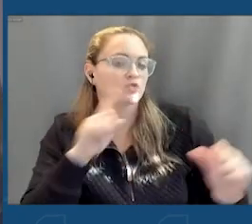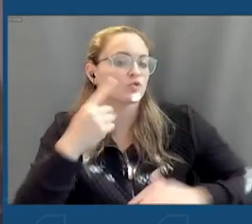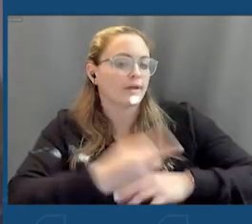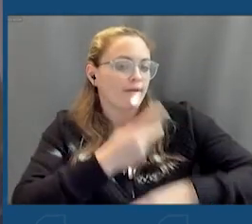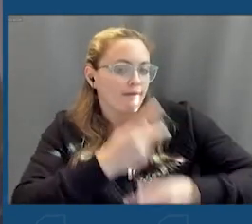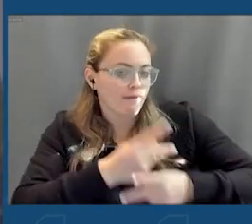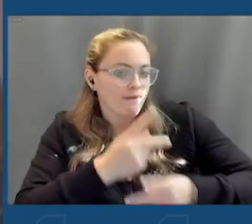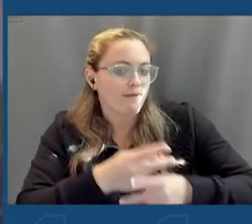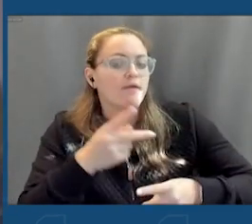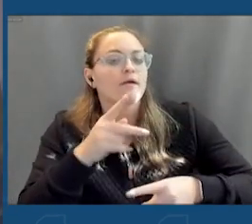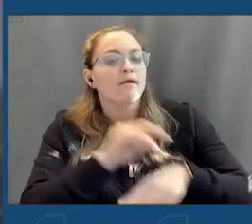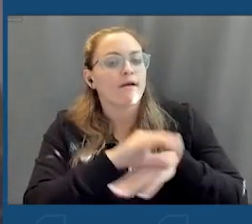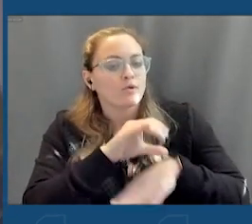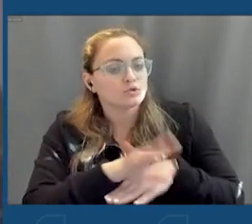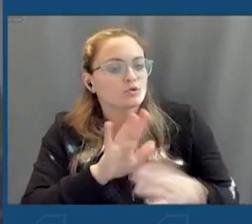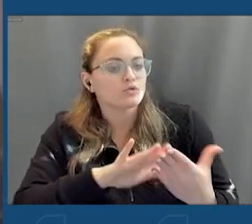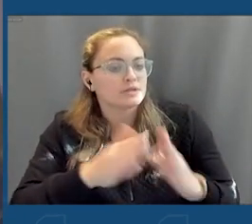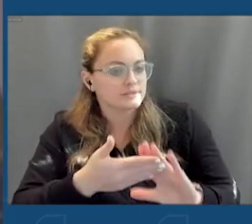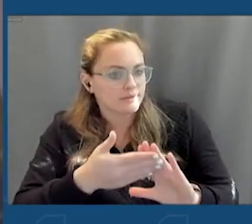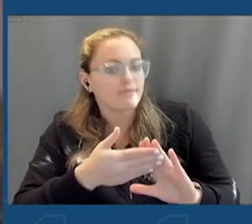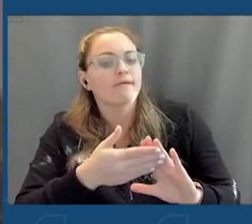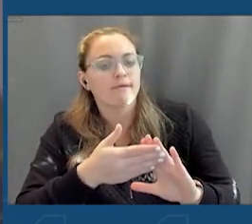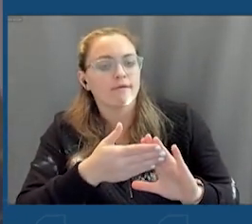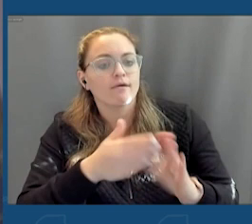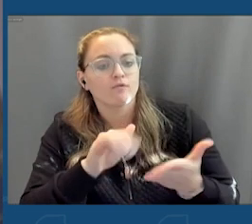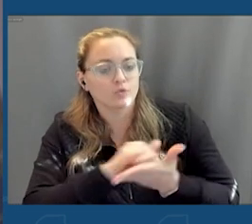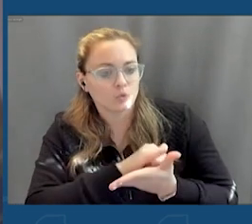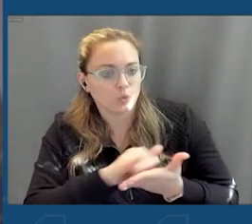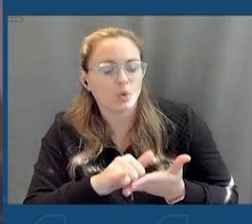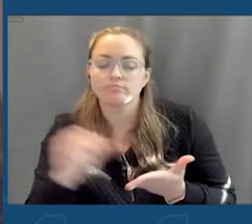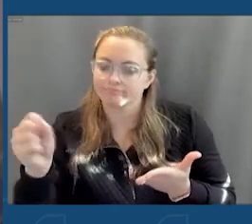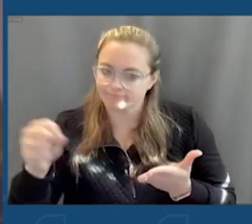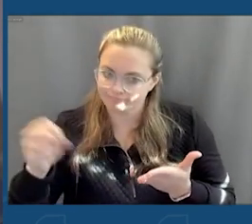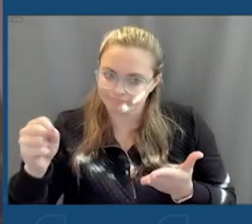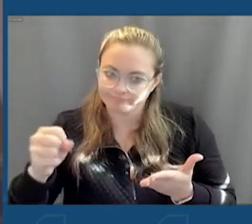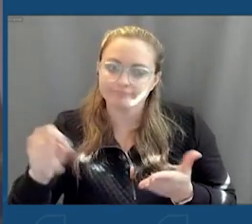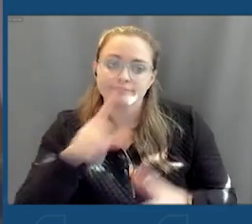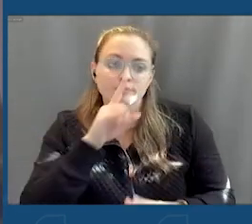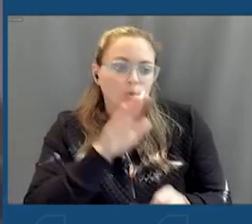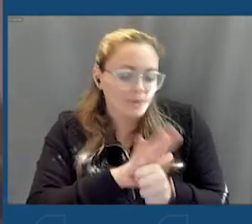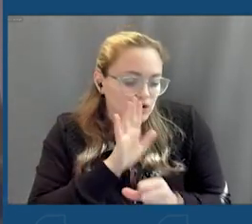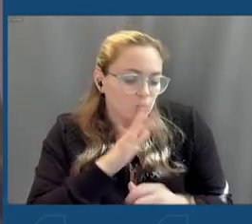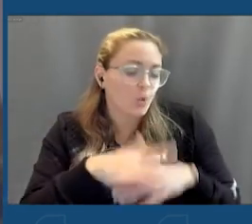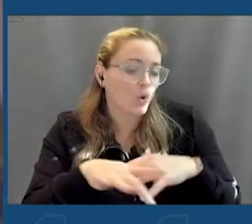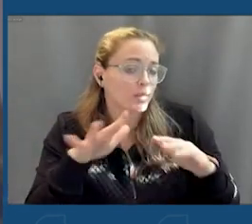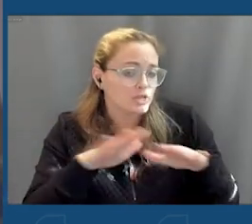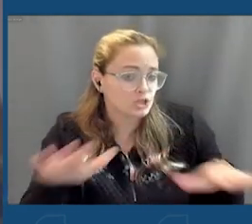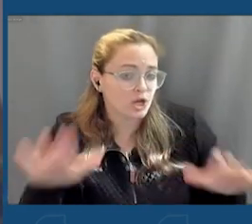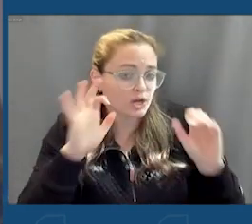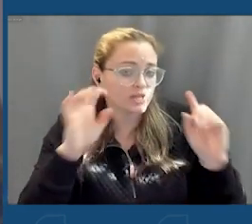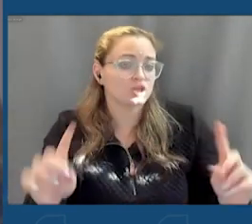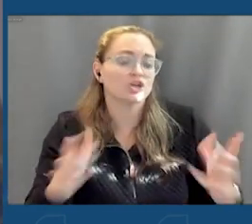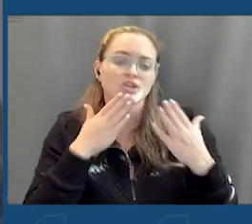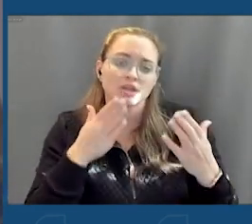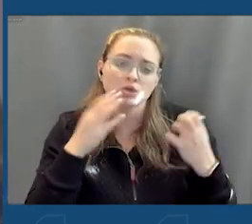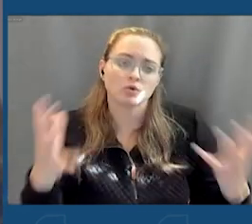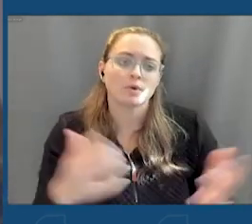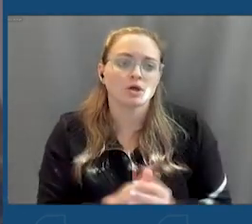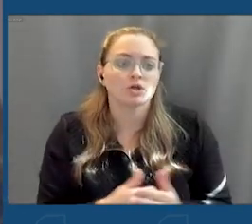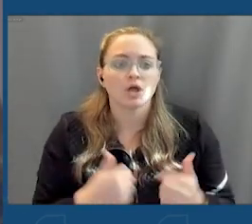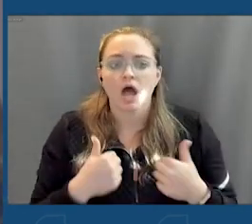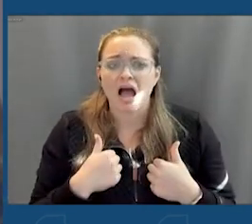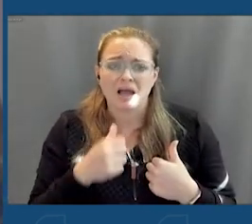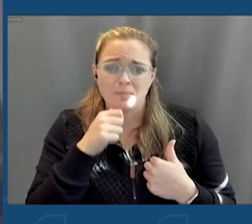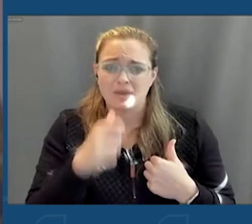of New York. Okay, the commitment to early childhood education, thank you so much. So I'm not a